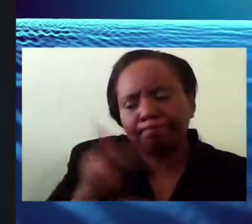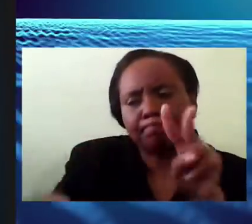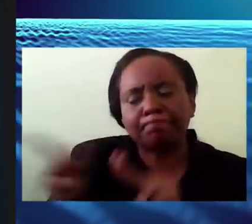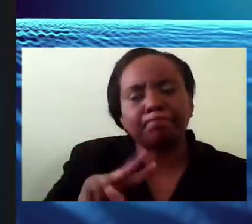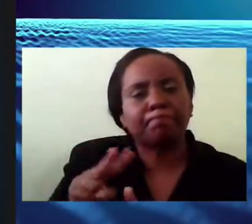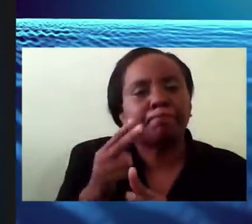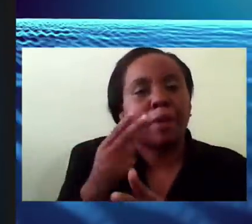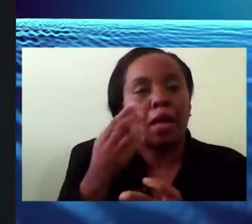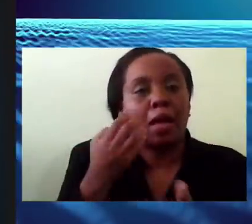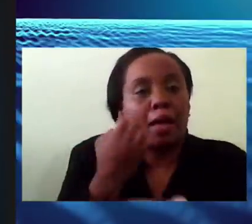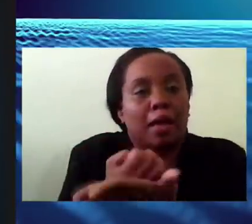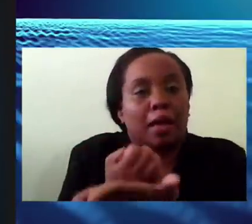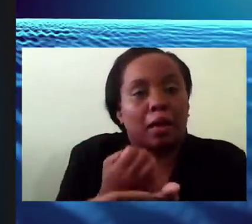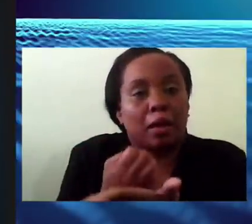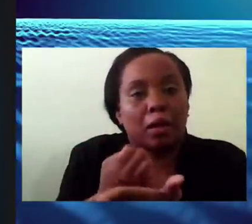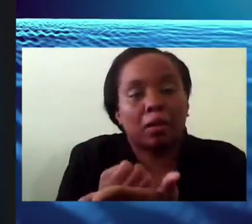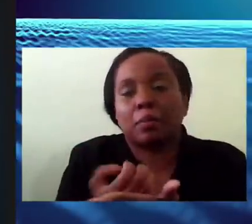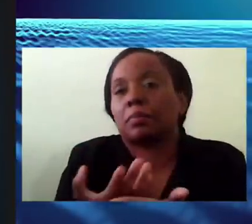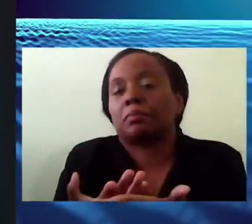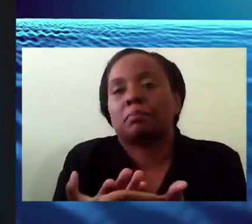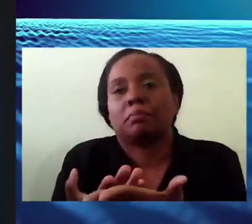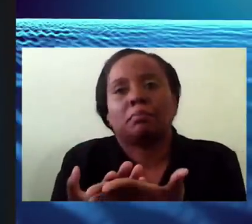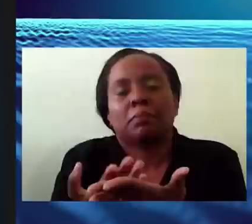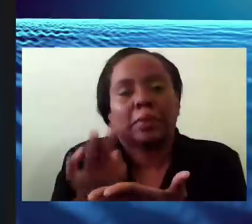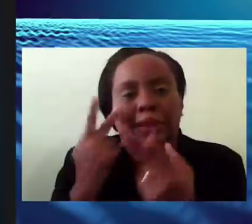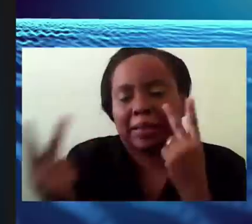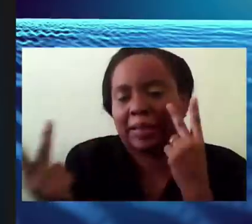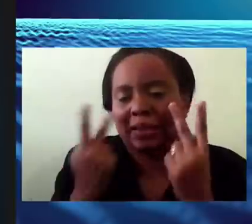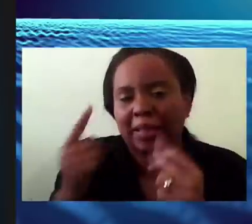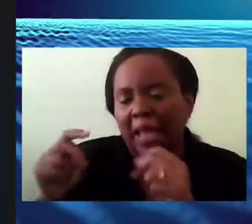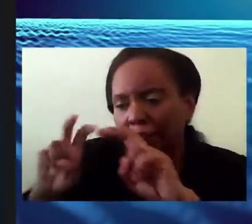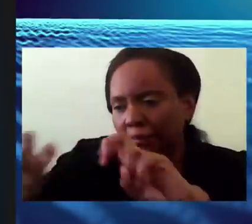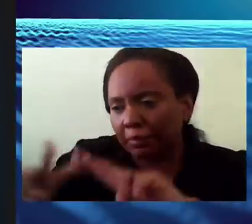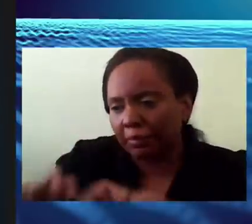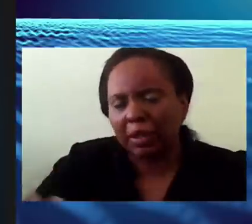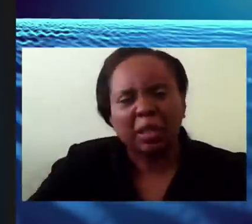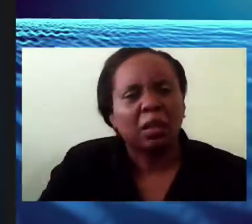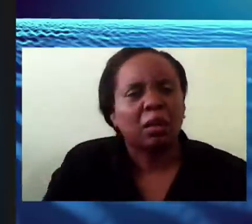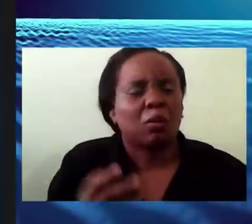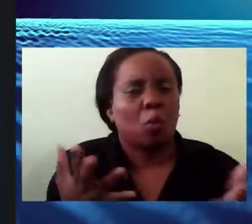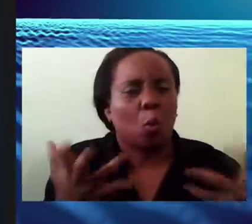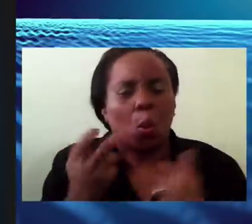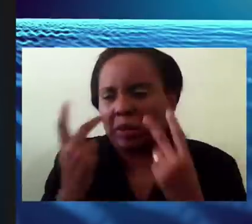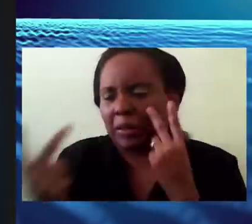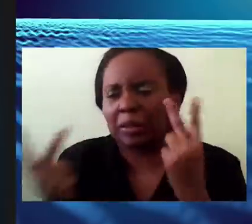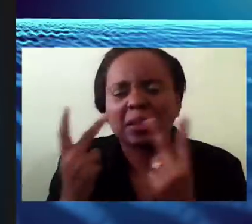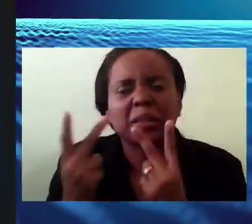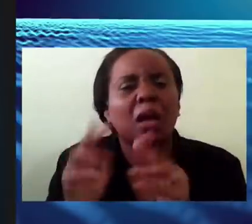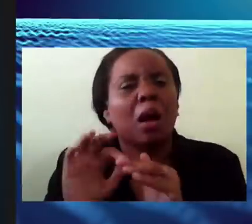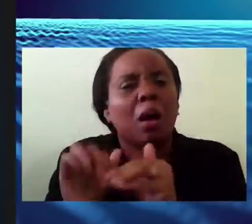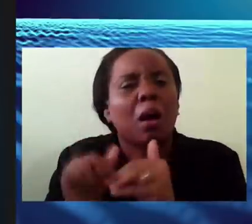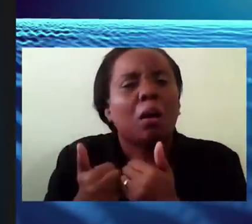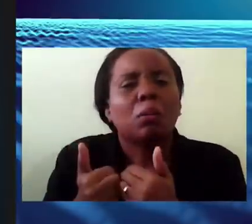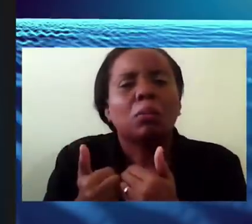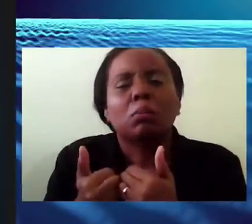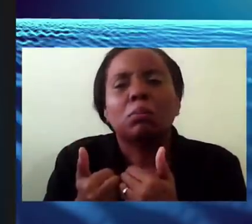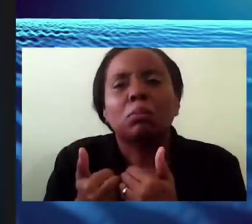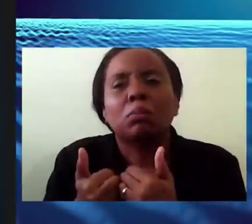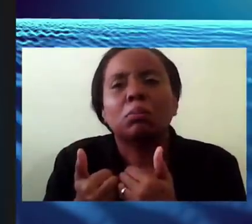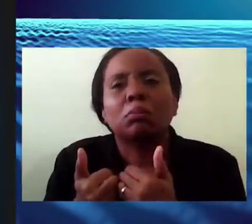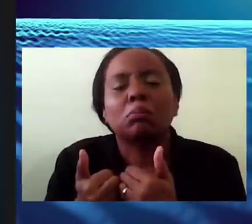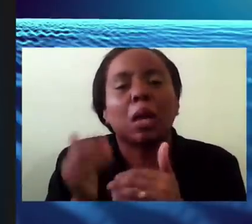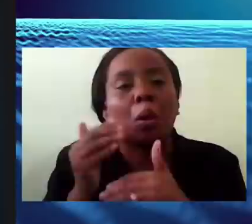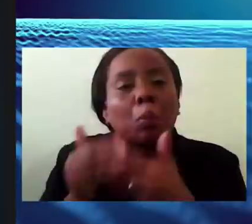hazard, identify in detail our resource needs, and allow us to be very specific in our request for assistance to deal with our post-event